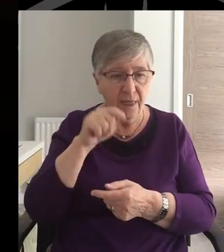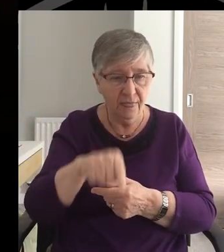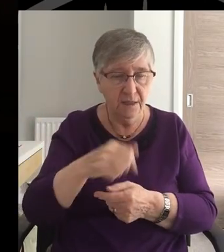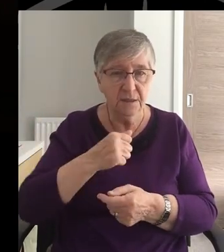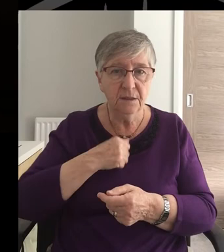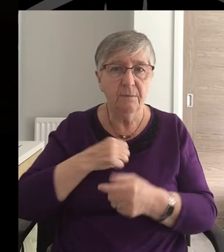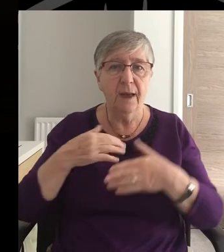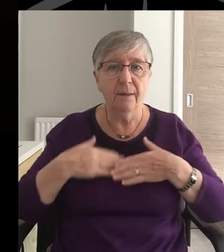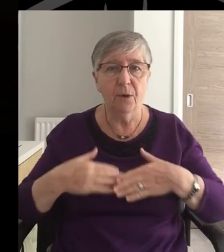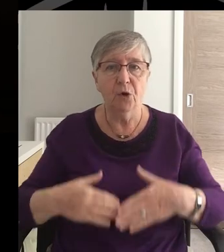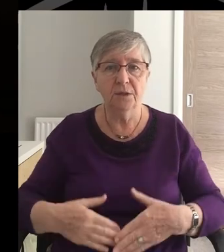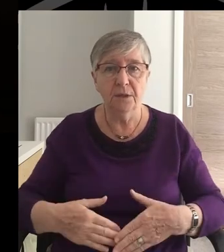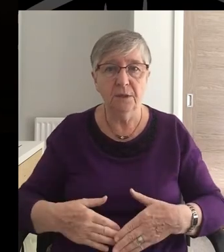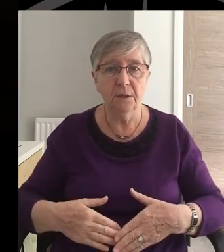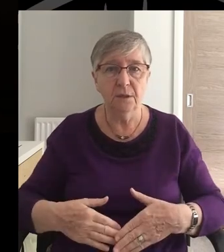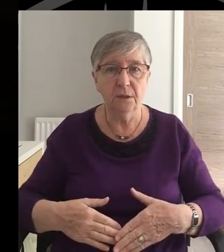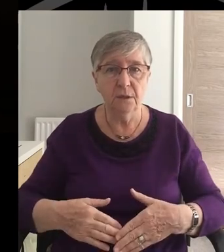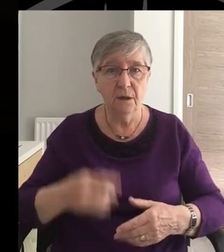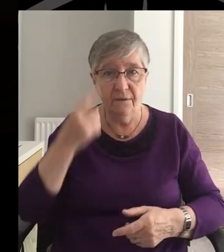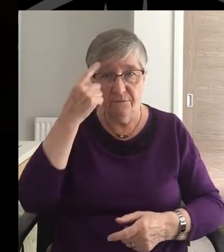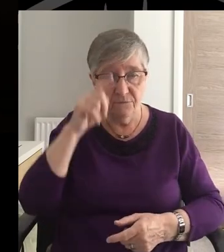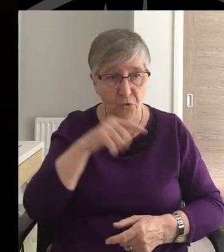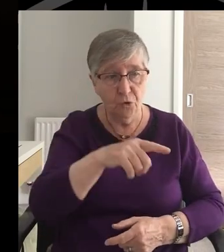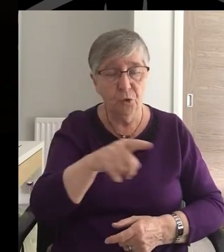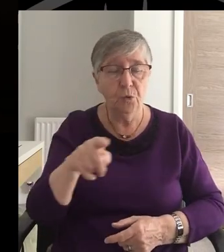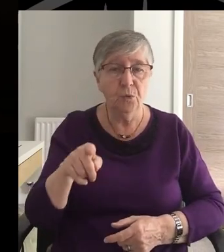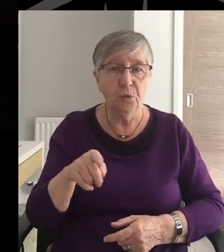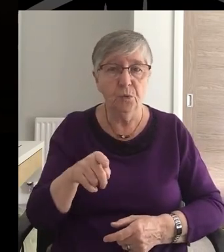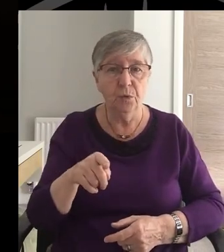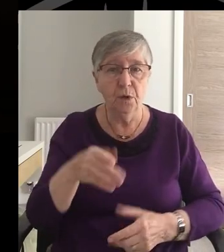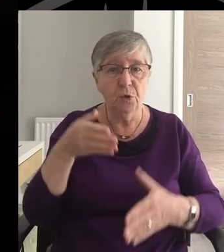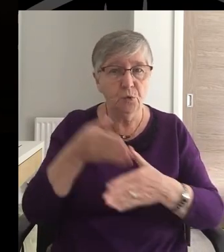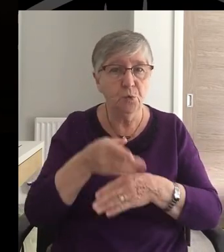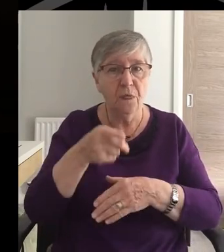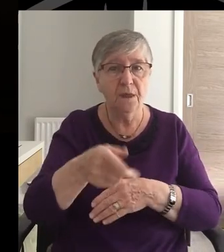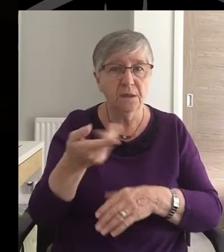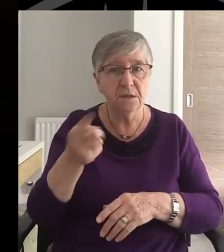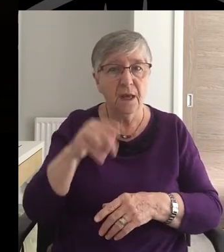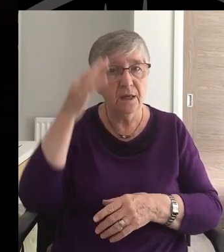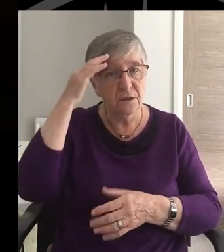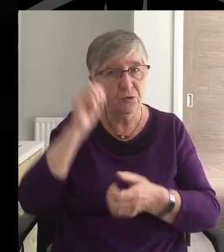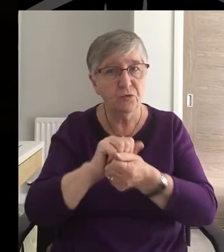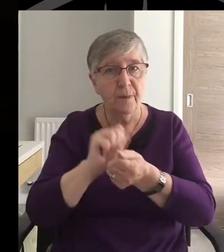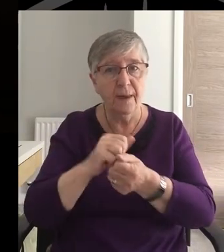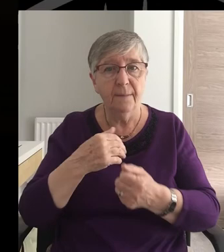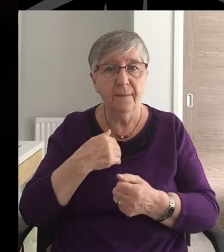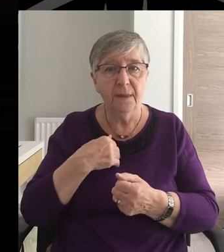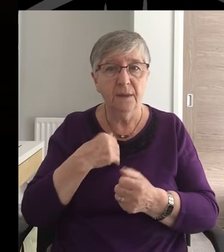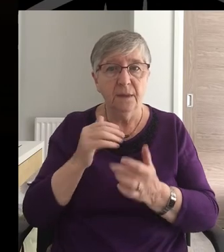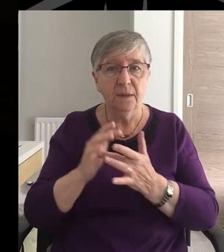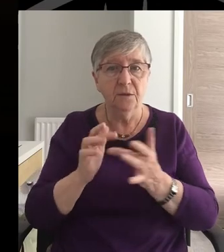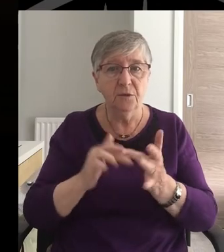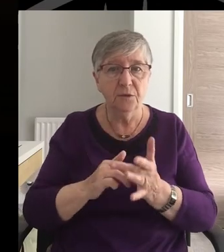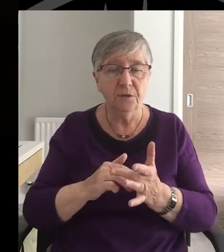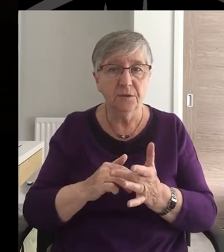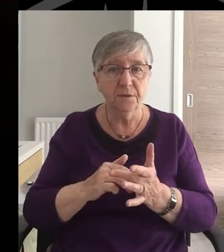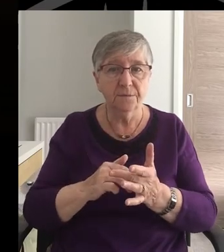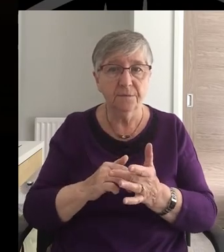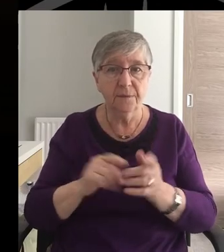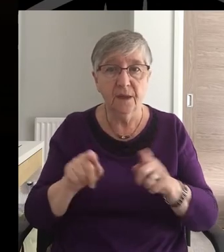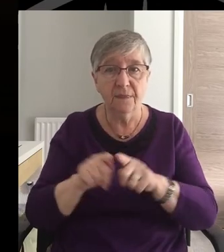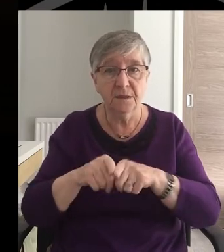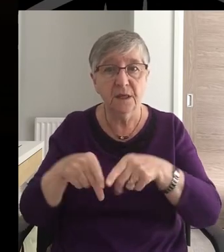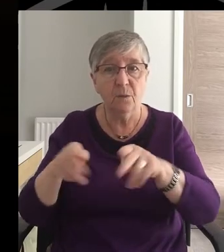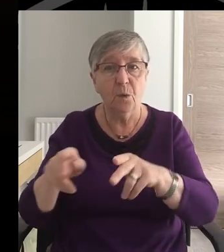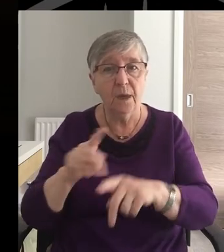is my body Which is for you Do this in remembrance of me In the same